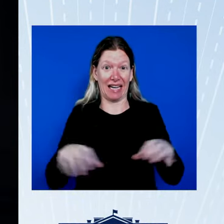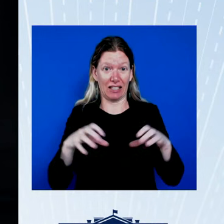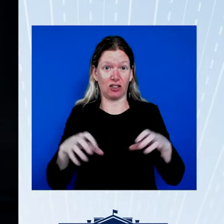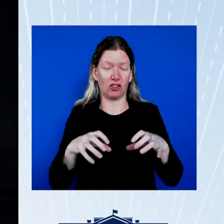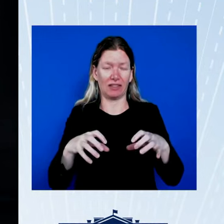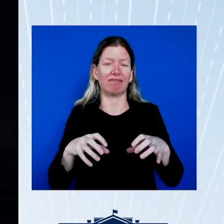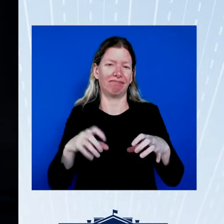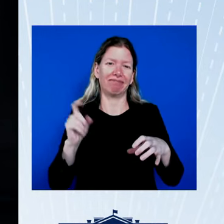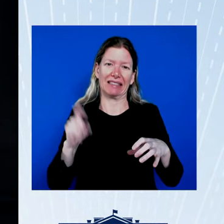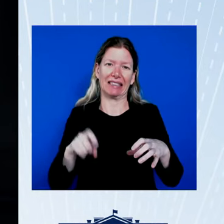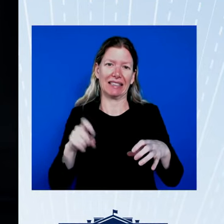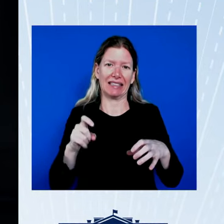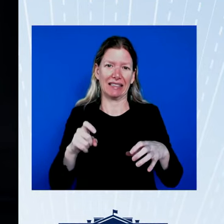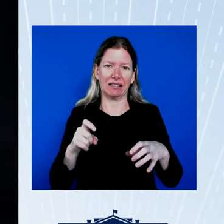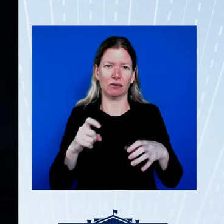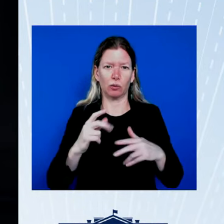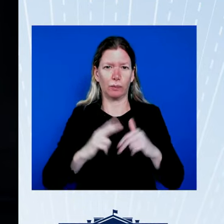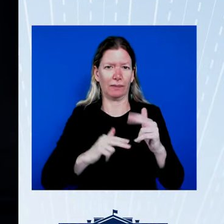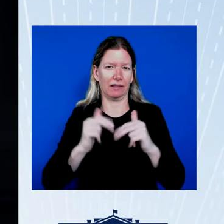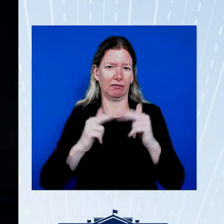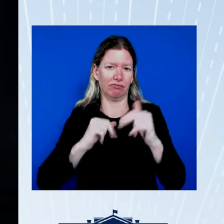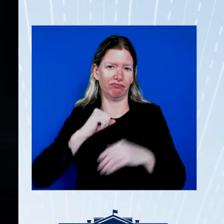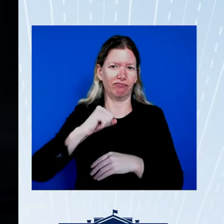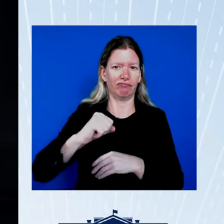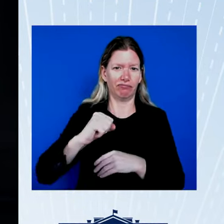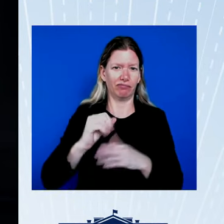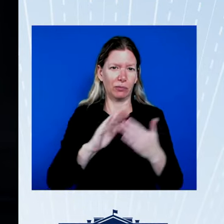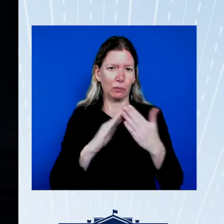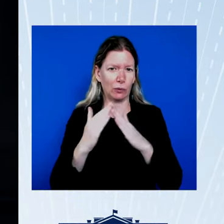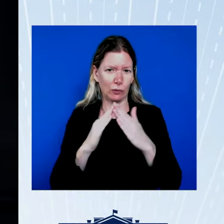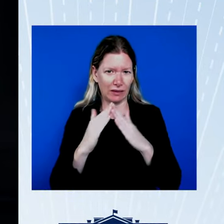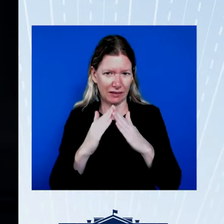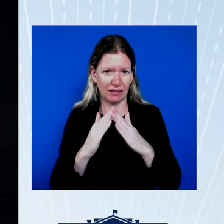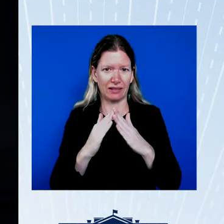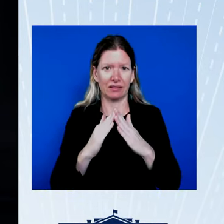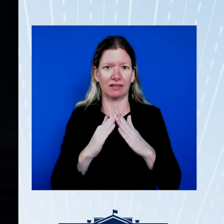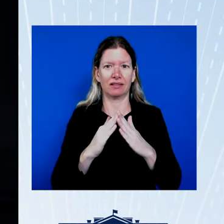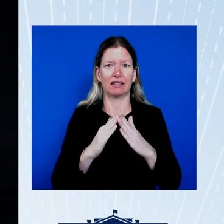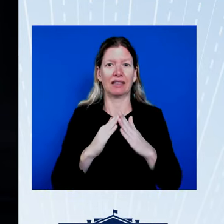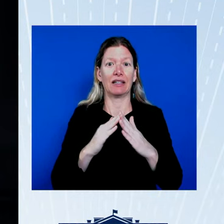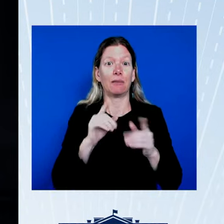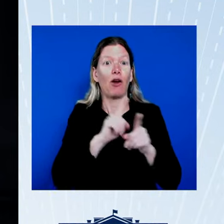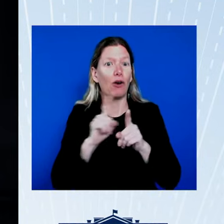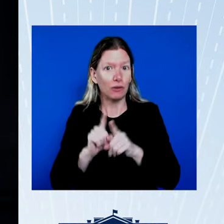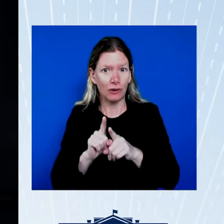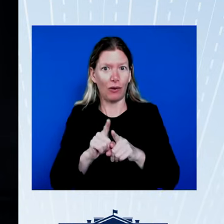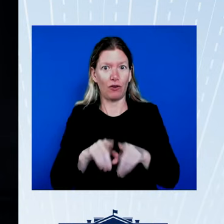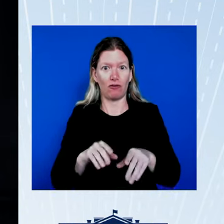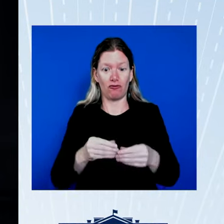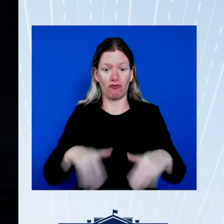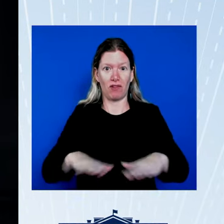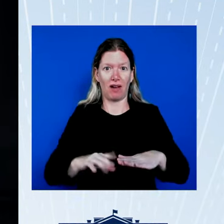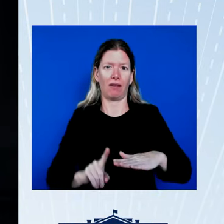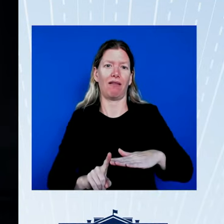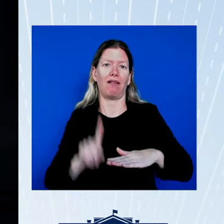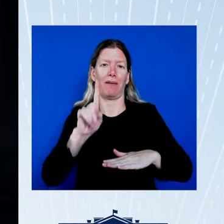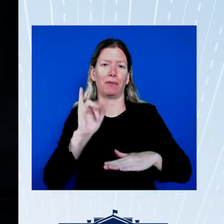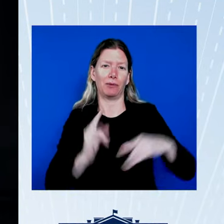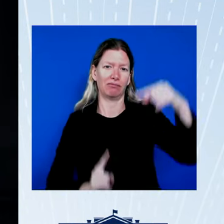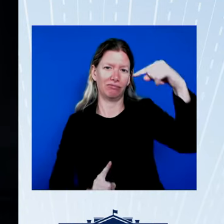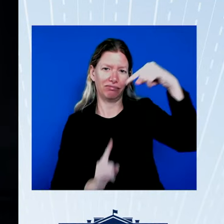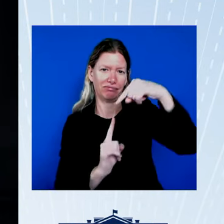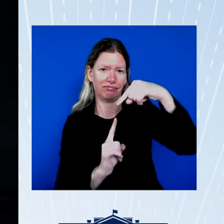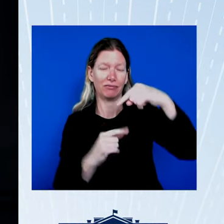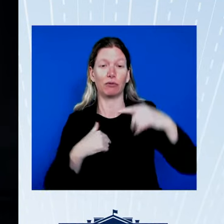be driven from the ground up. So I'm very delighted to have a panel of esteemed experts in the field. I'm also